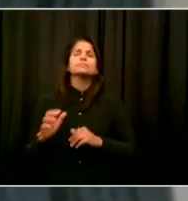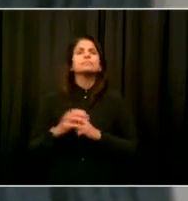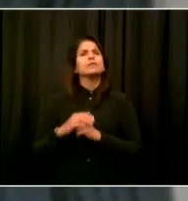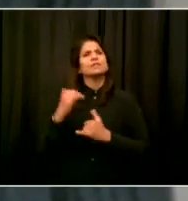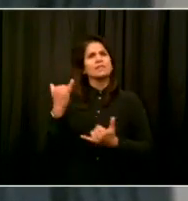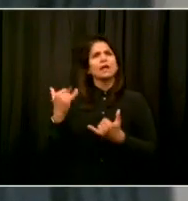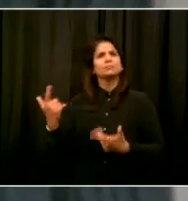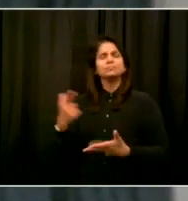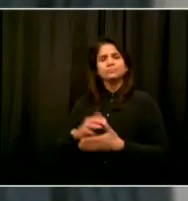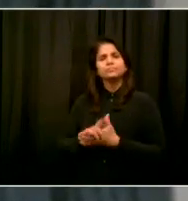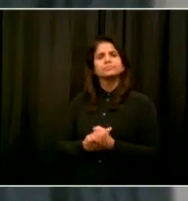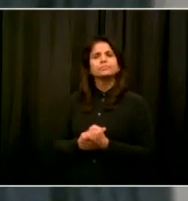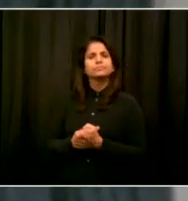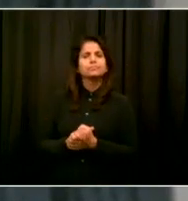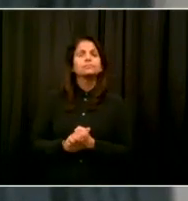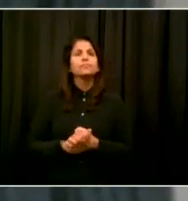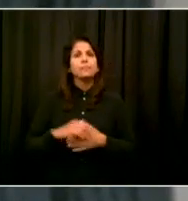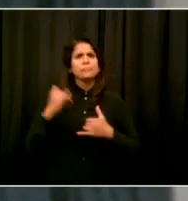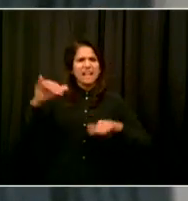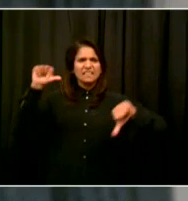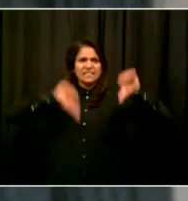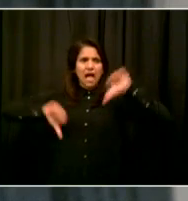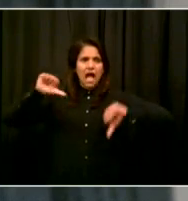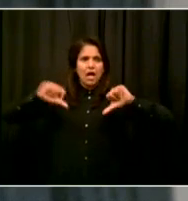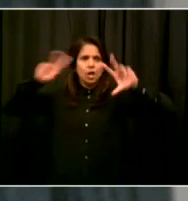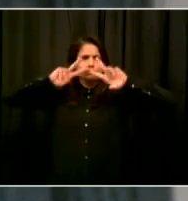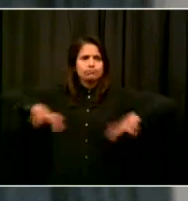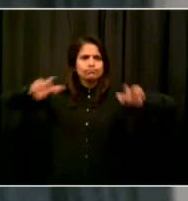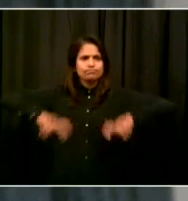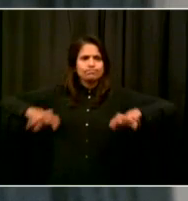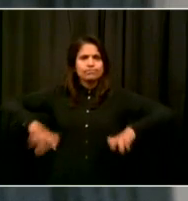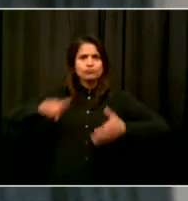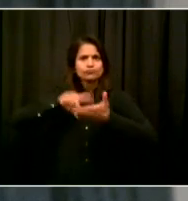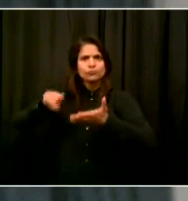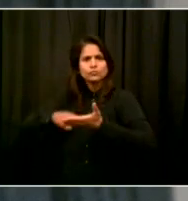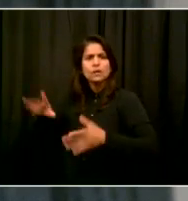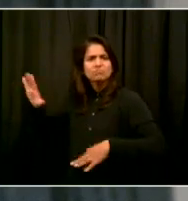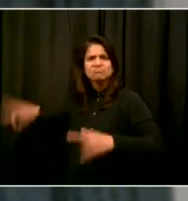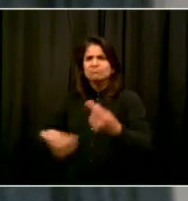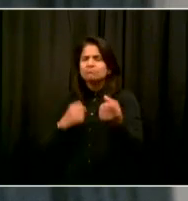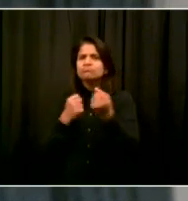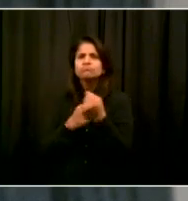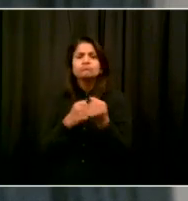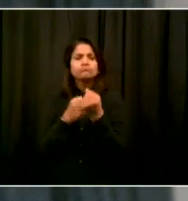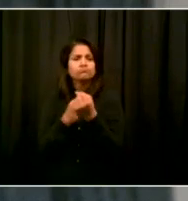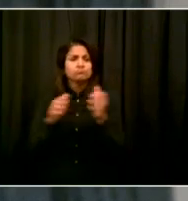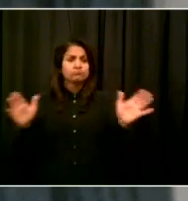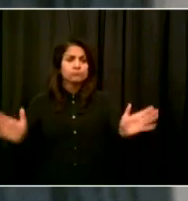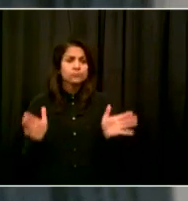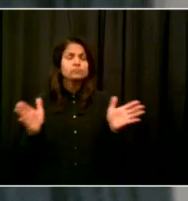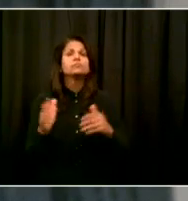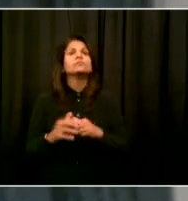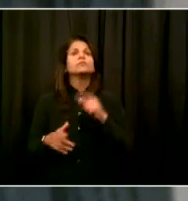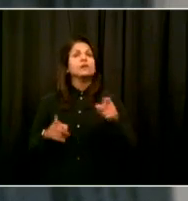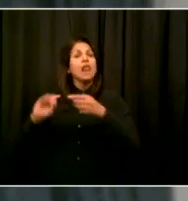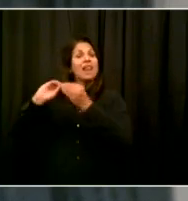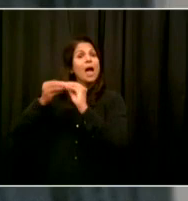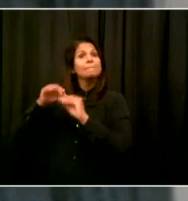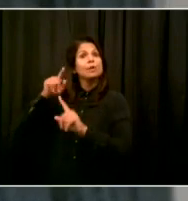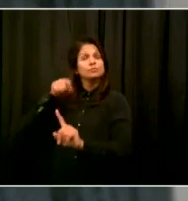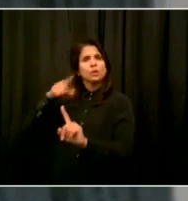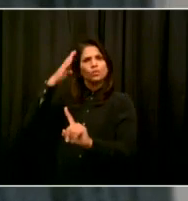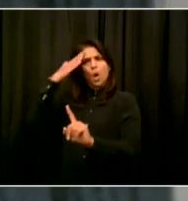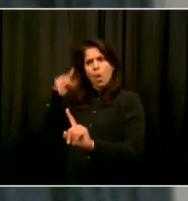our response. The numbers help us decide how we intensify outreach and where we direct our